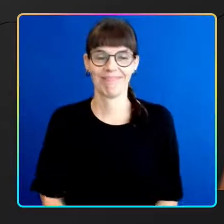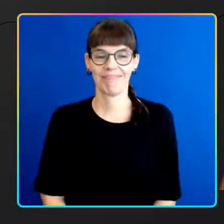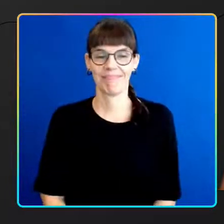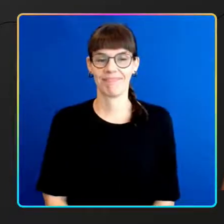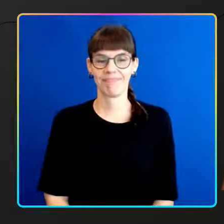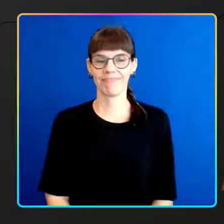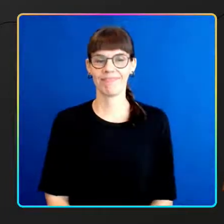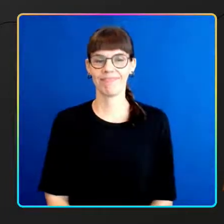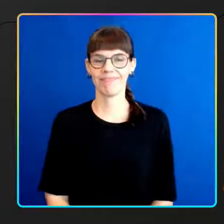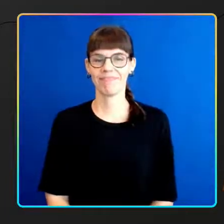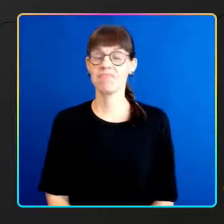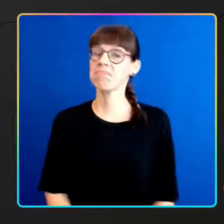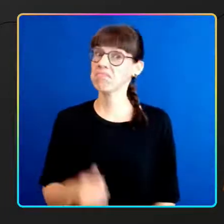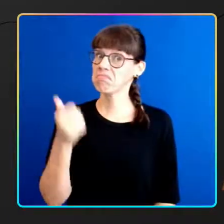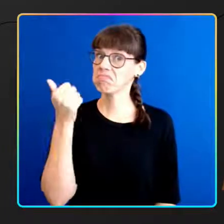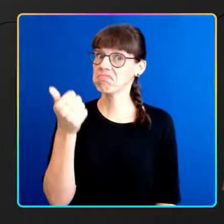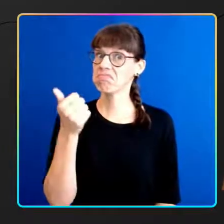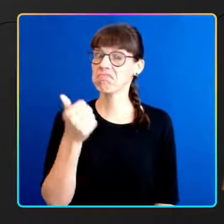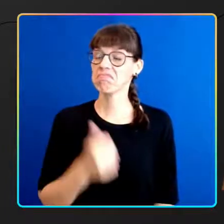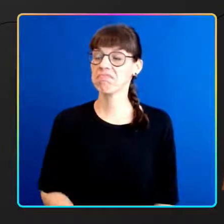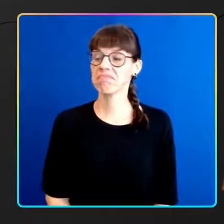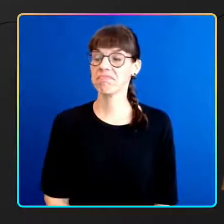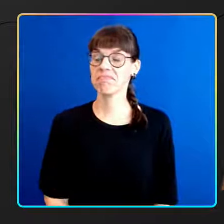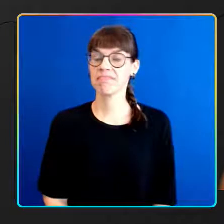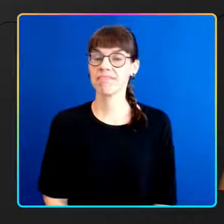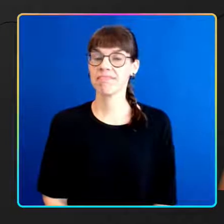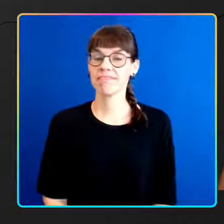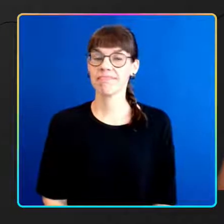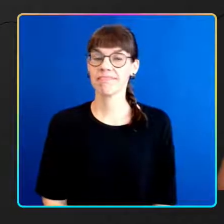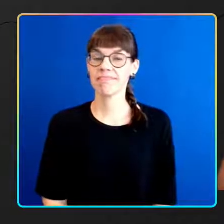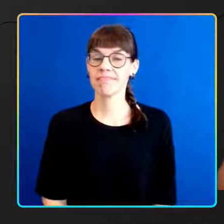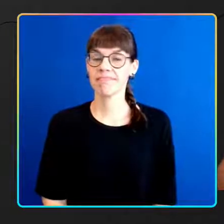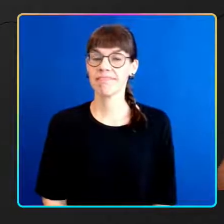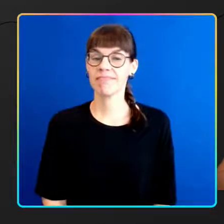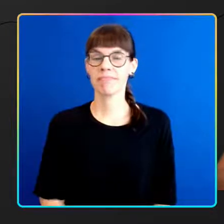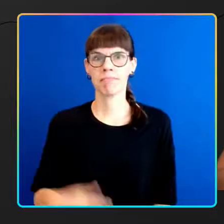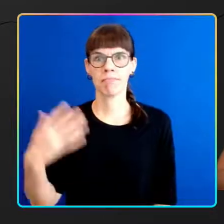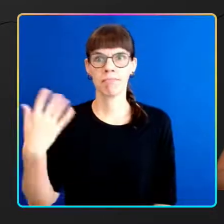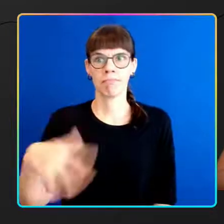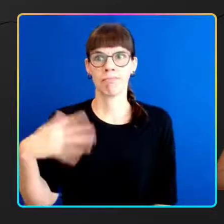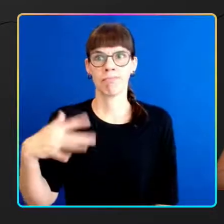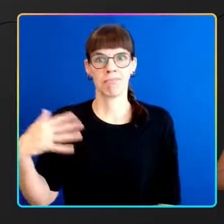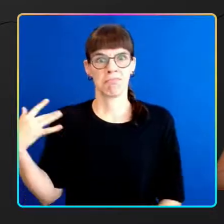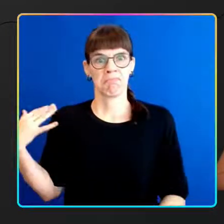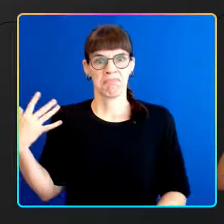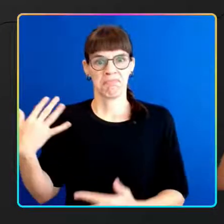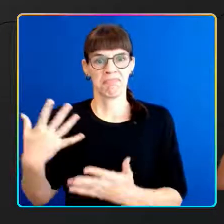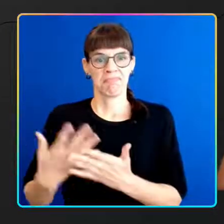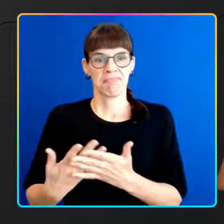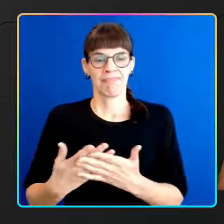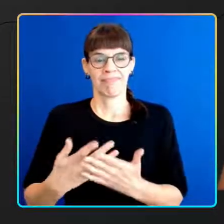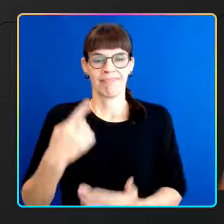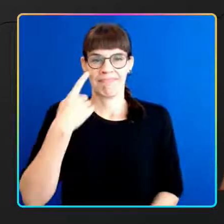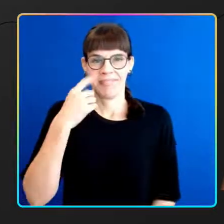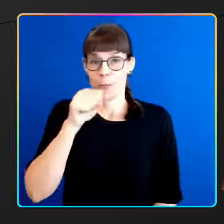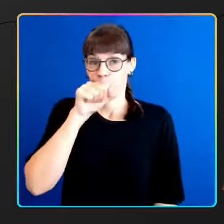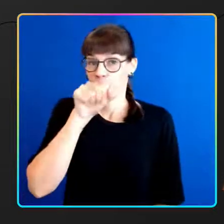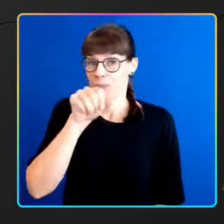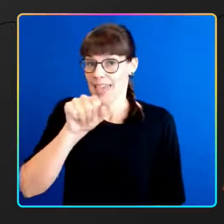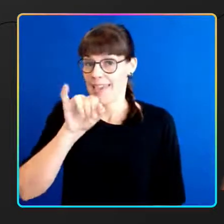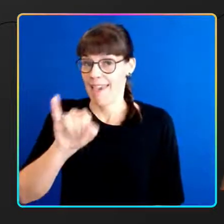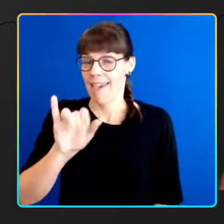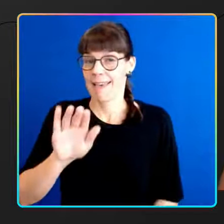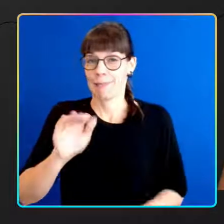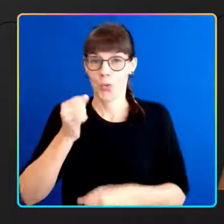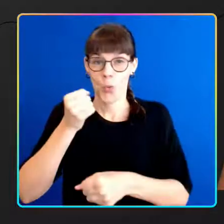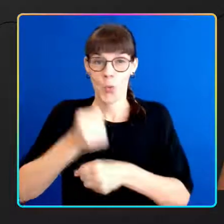Cool. Um, so that sounds all really nice, and that you love AI and love your work. But